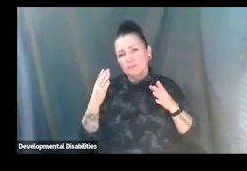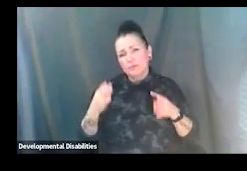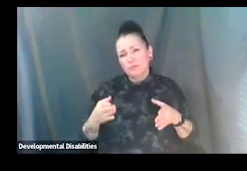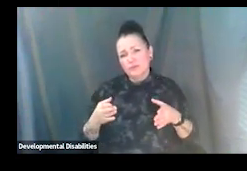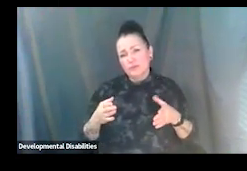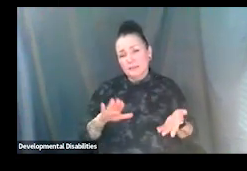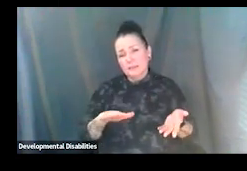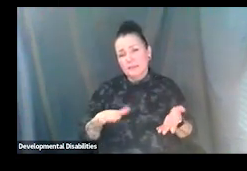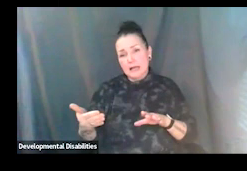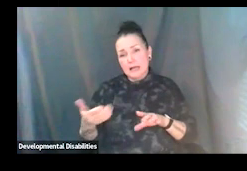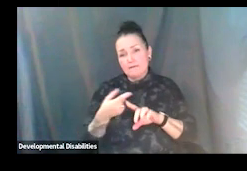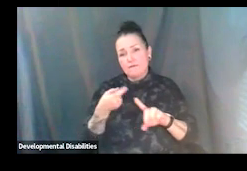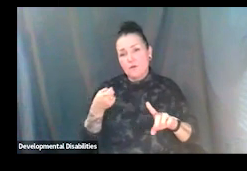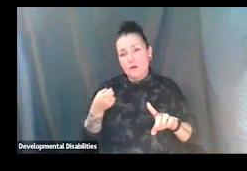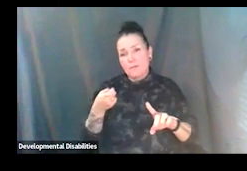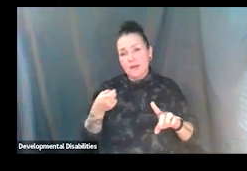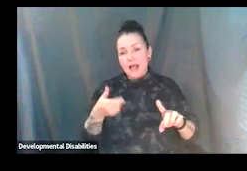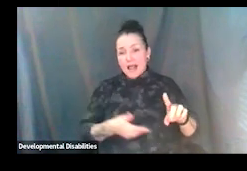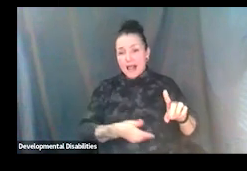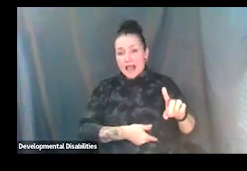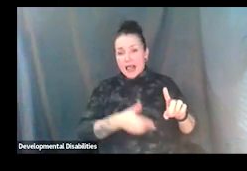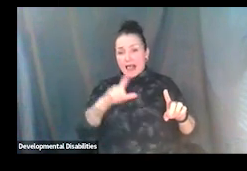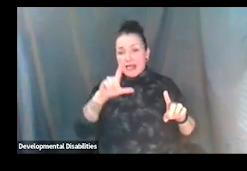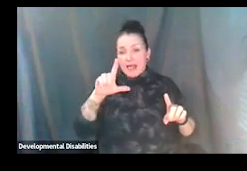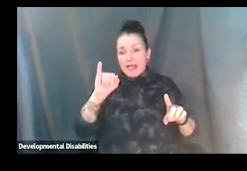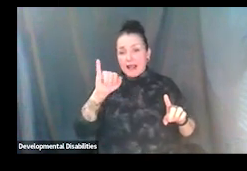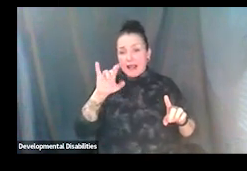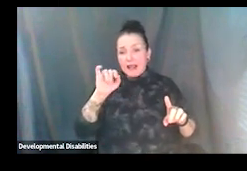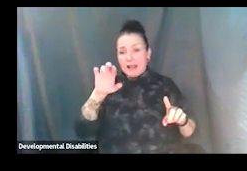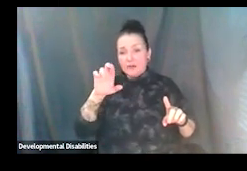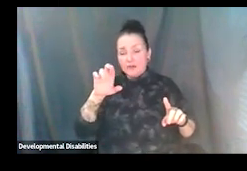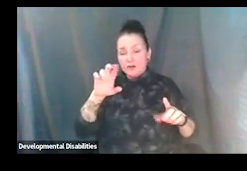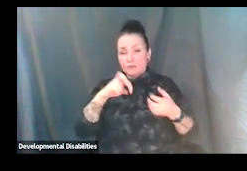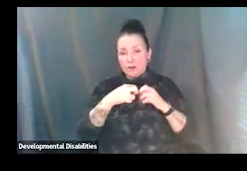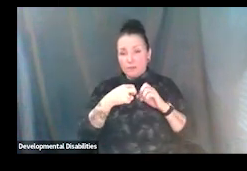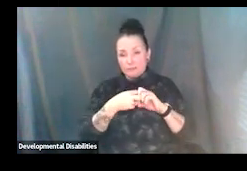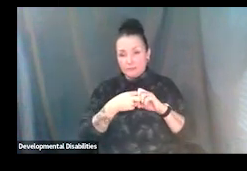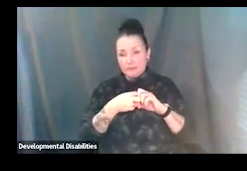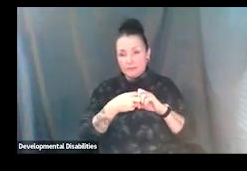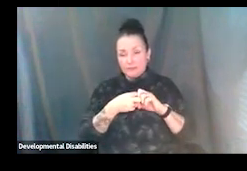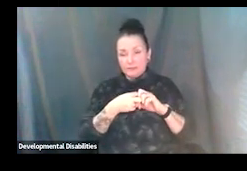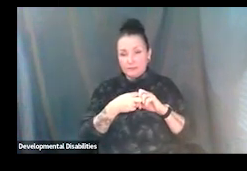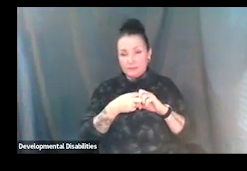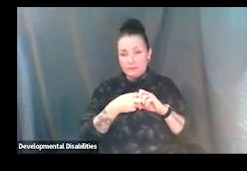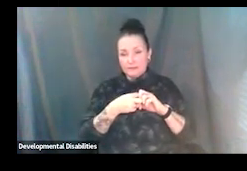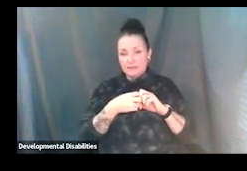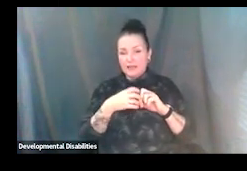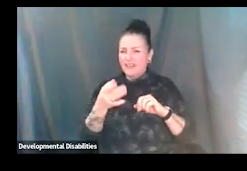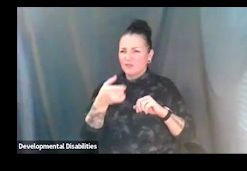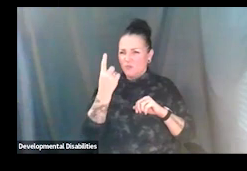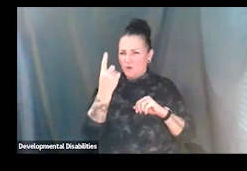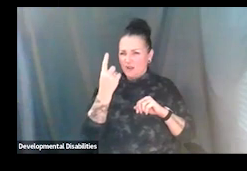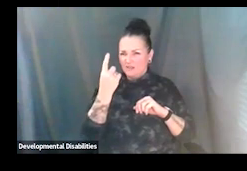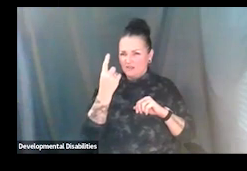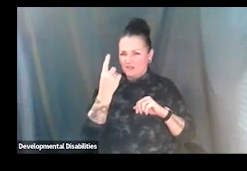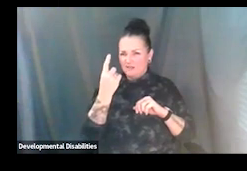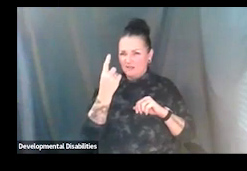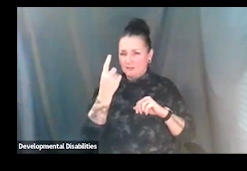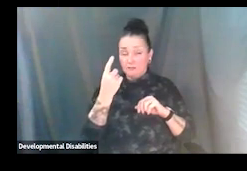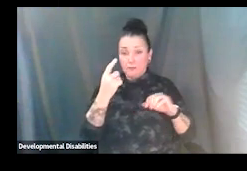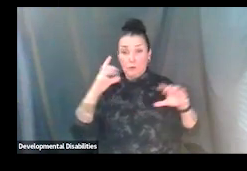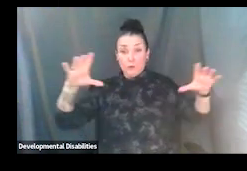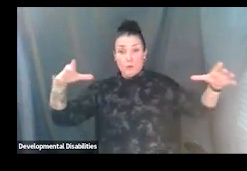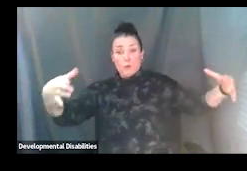And so I think when something happens in 10 or 15 people out of 8 or 9 million, I think we have to start looking to see, is there something different about those people? Not to blame the